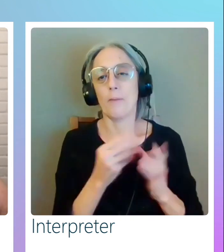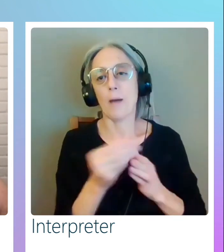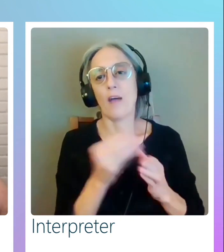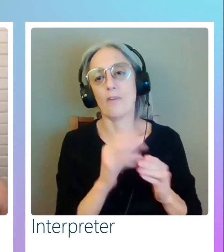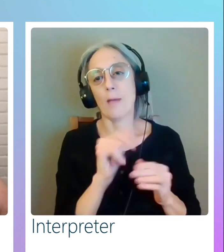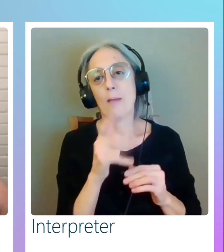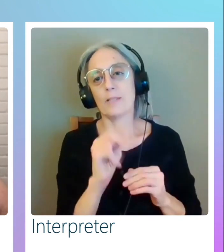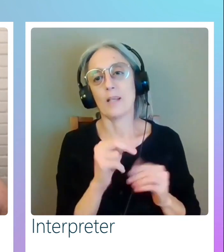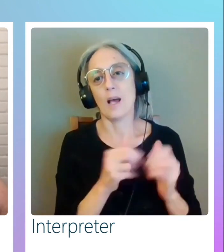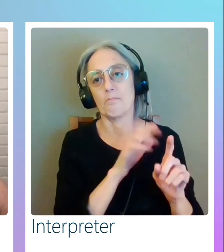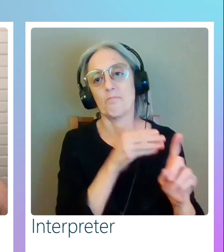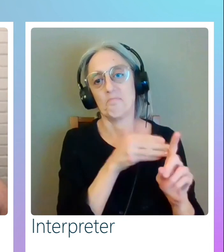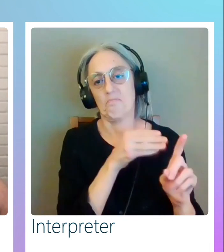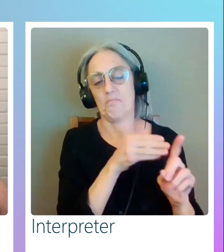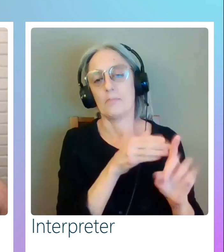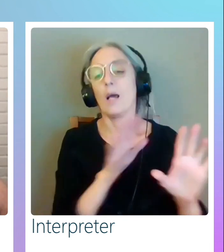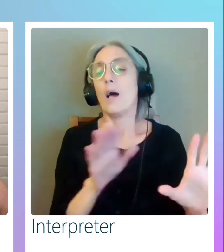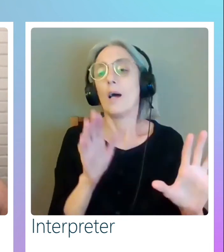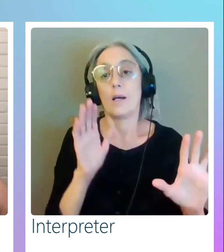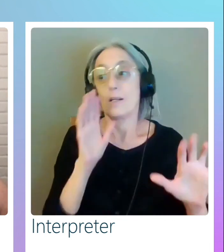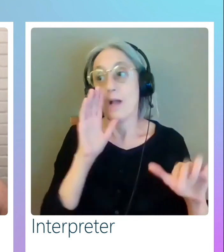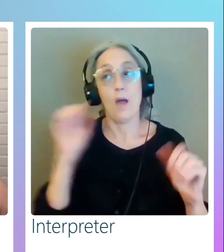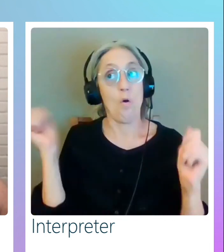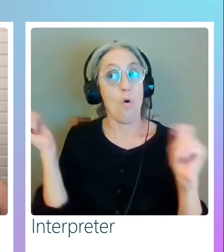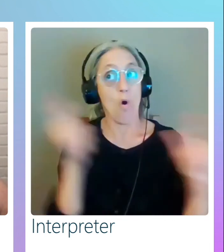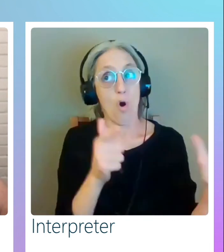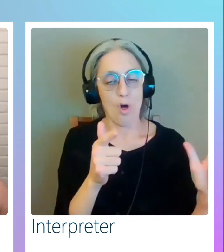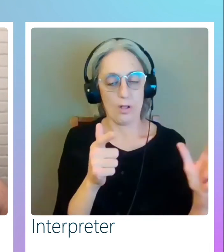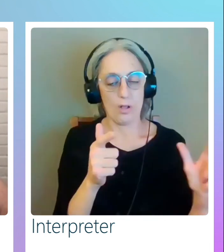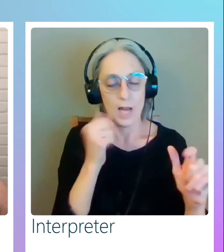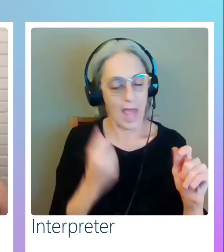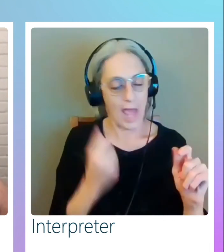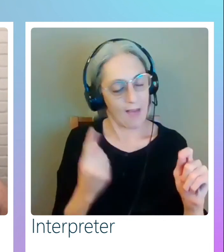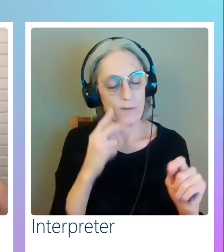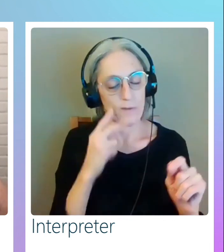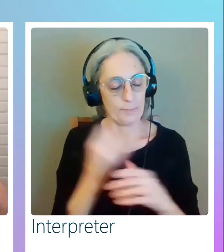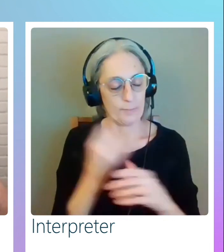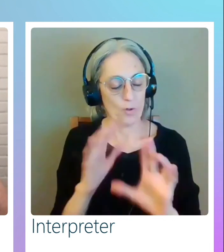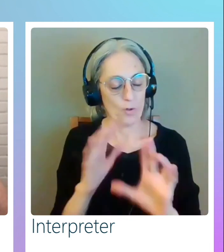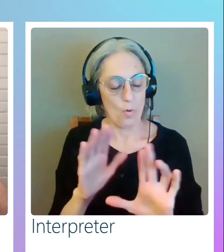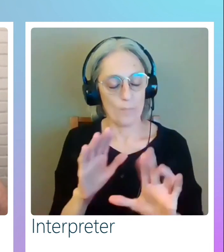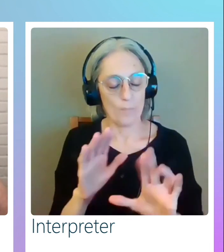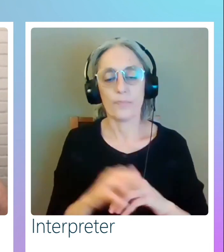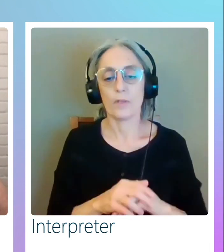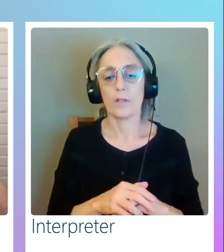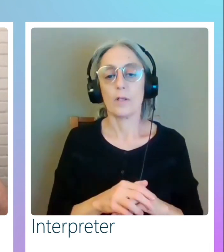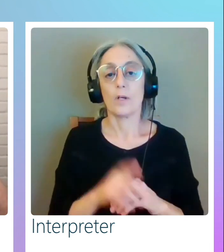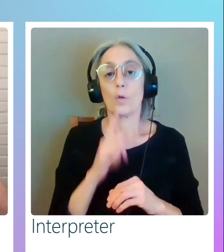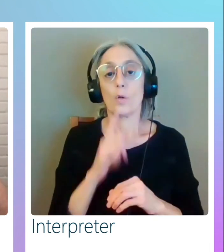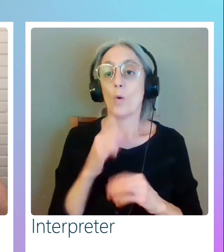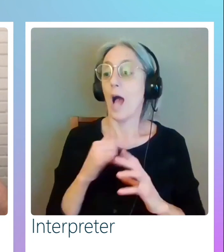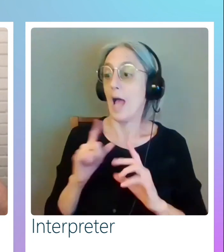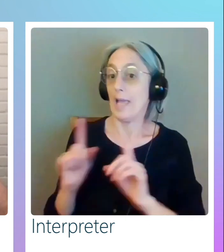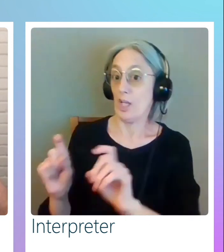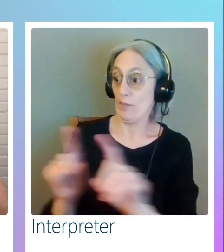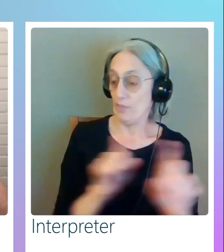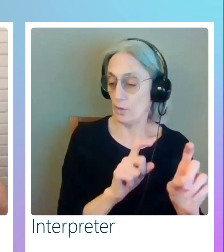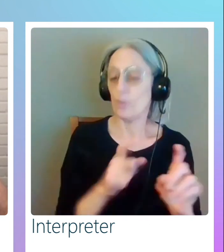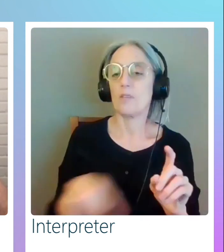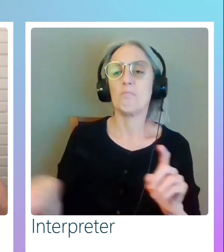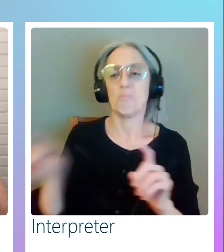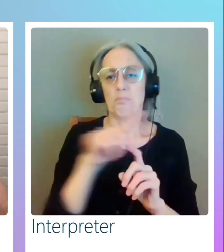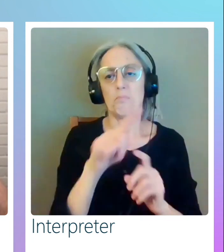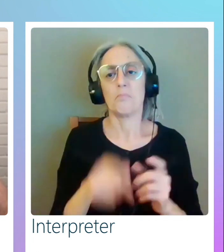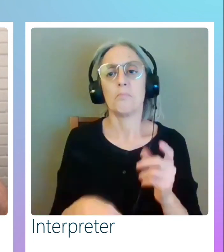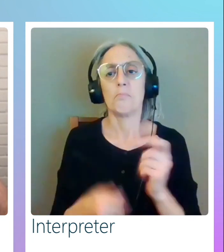all the generation. I want to make sure I speak and say that. I am not speaking for everyone who is visibly impaired. I'm speaking for those who I interviewed. Most of them communicated